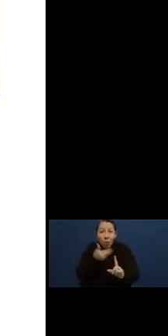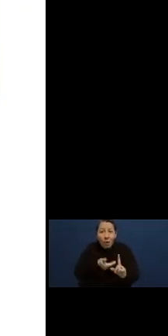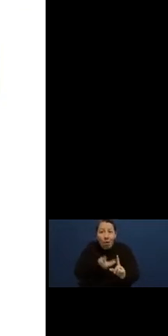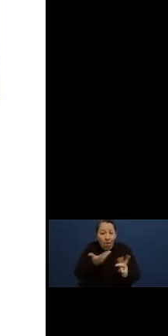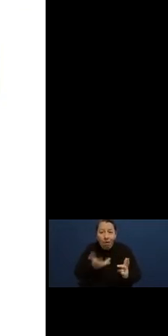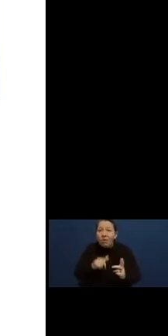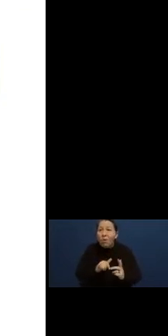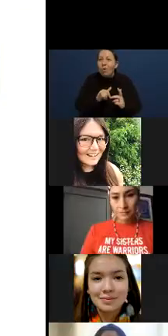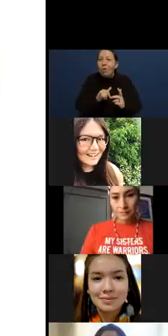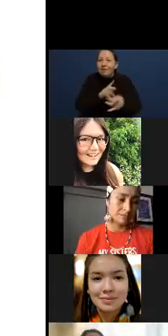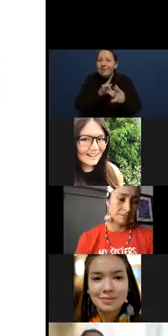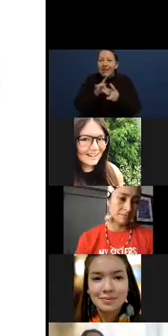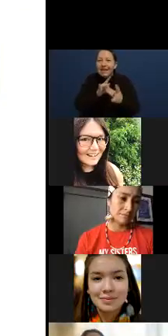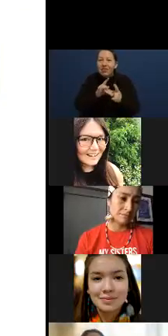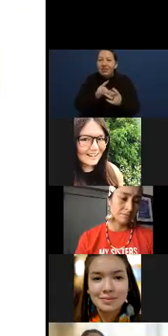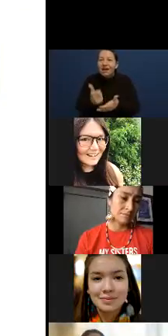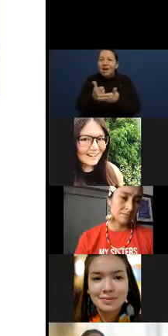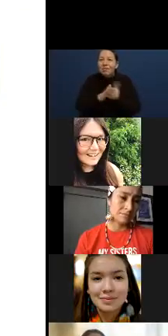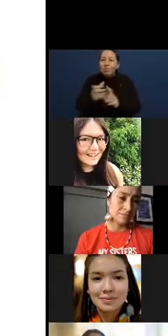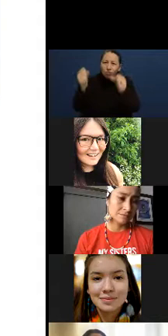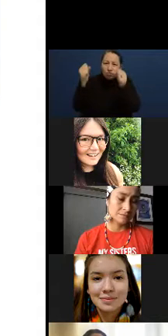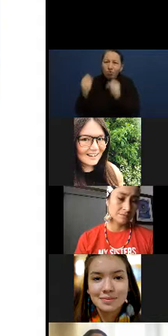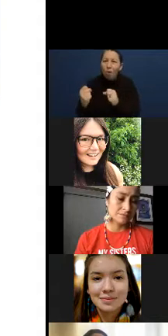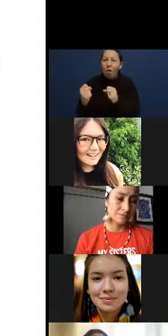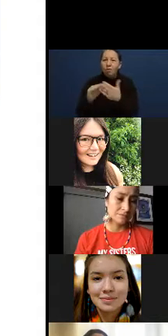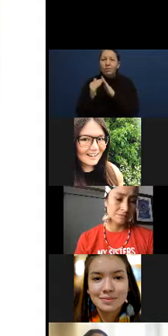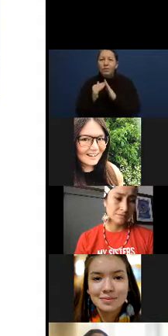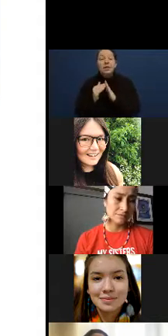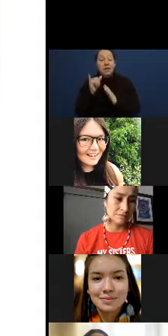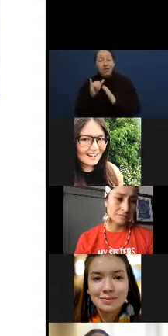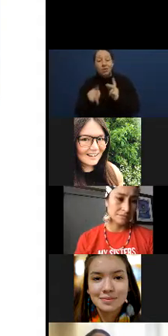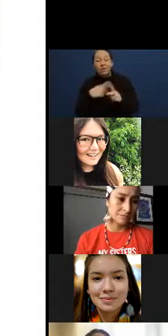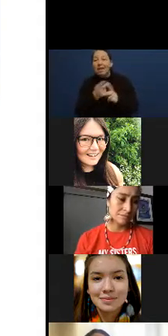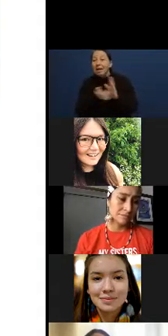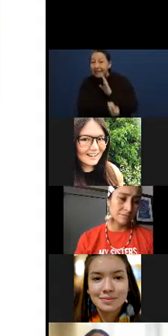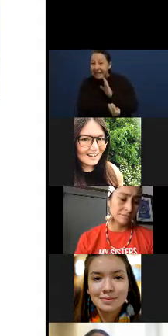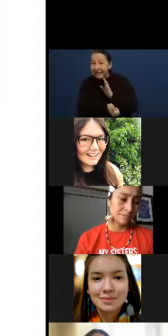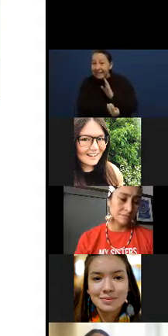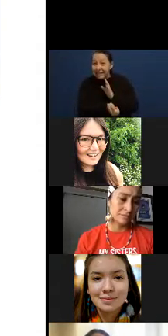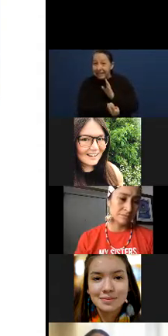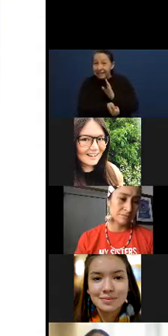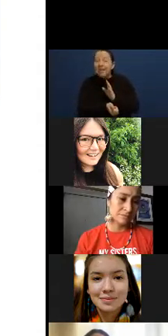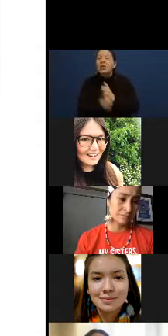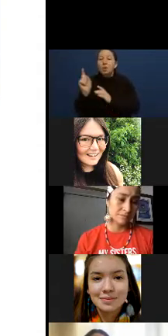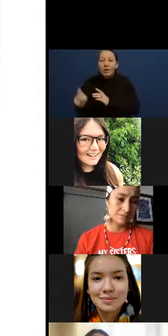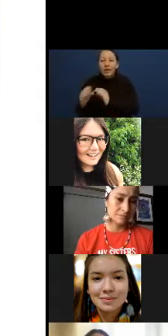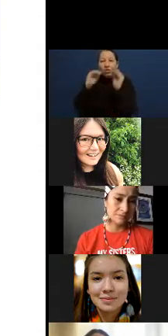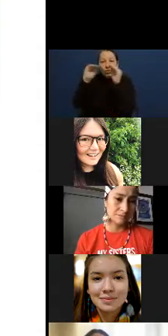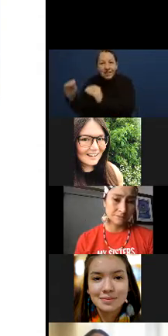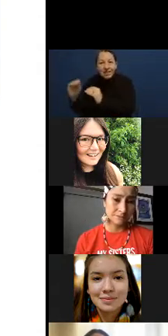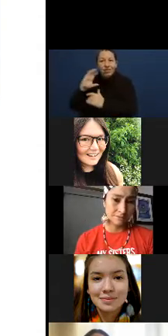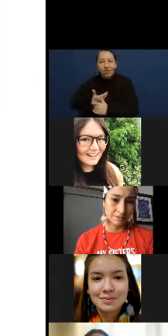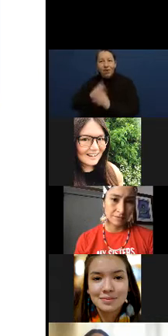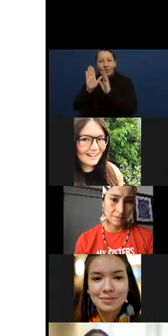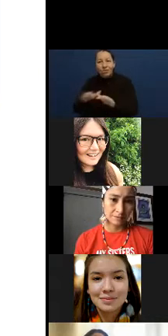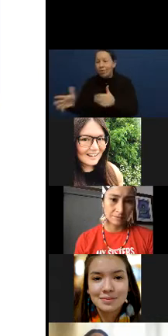that strengthen us. And those are the skills that we need to teach to our children wherever they